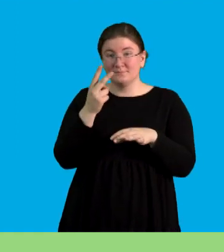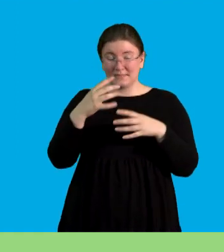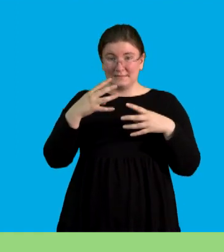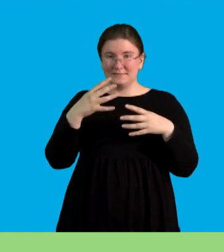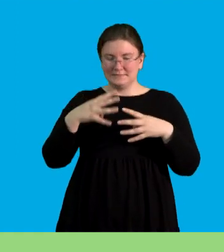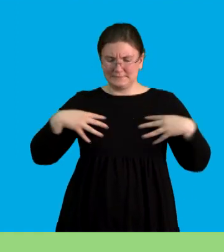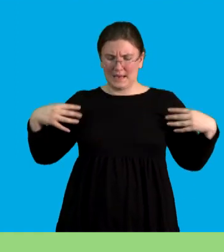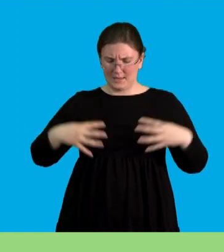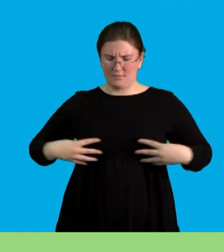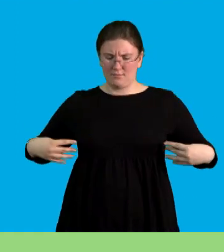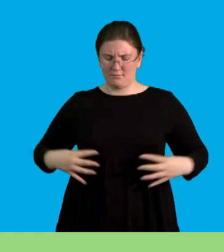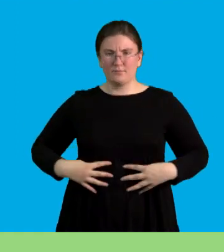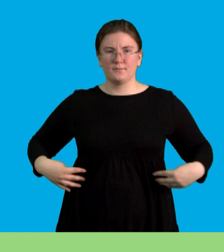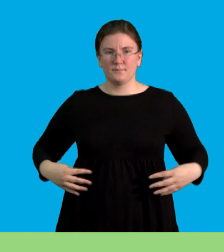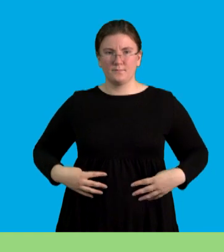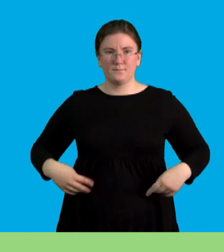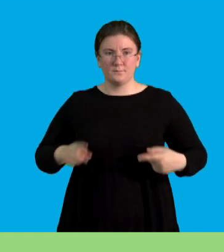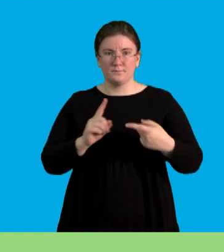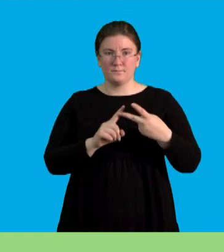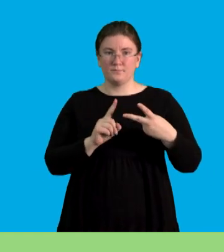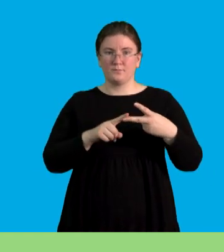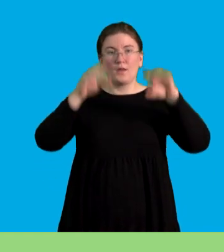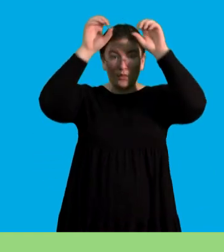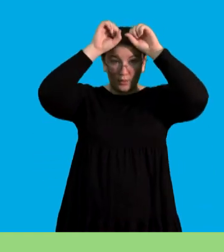of a tiger and a buck.